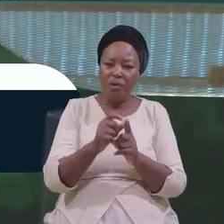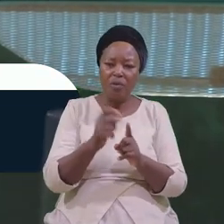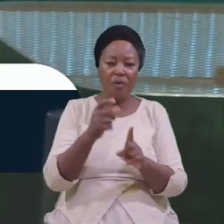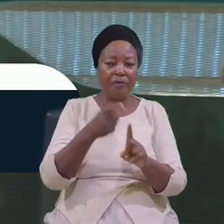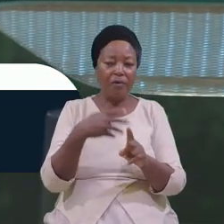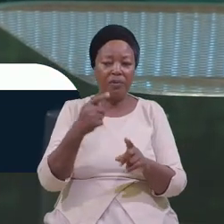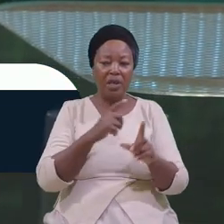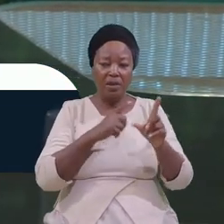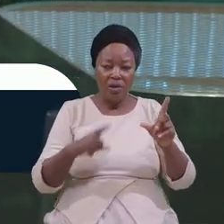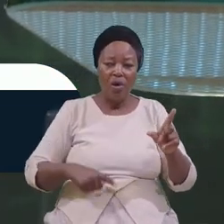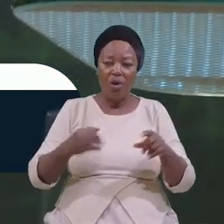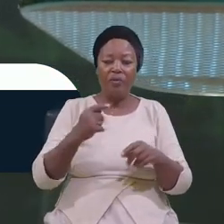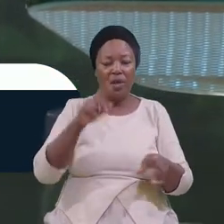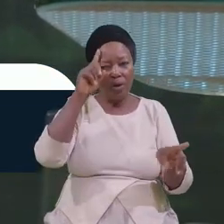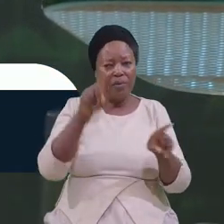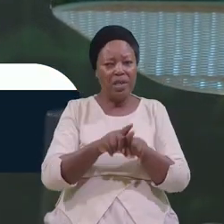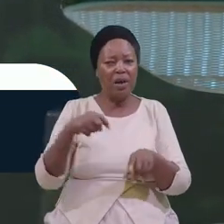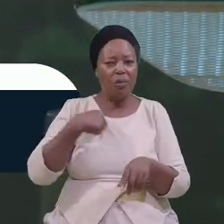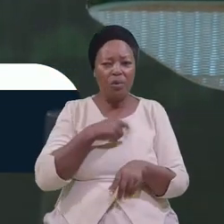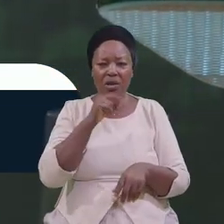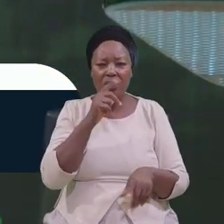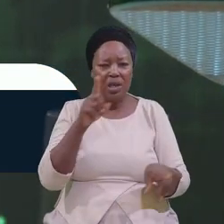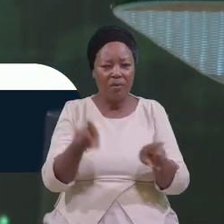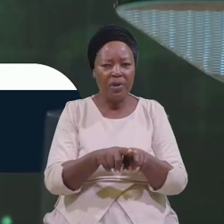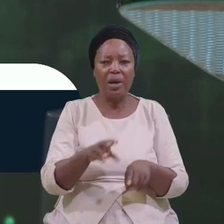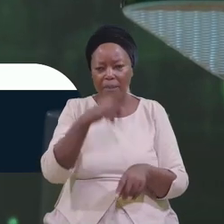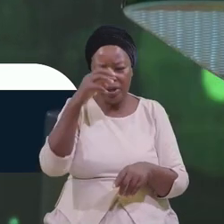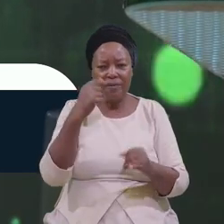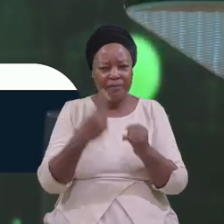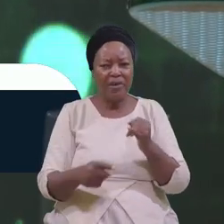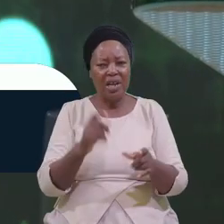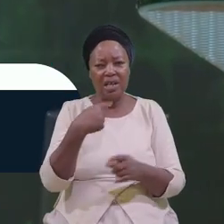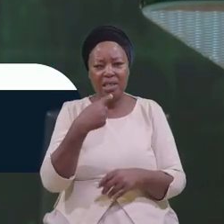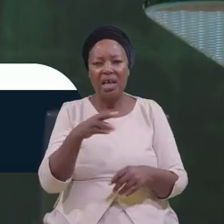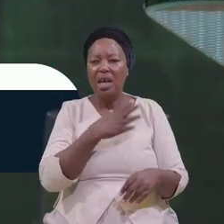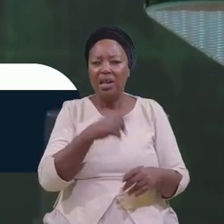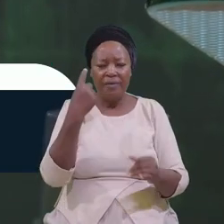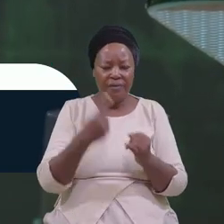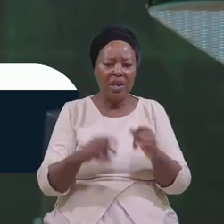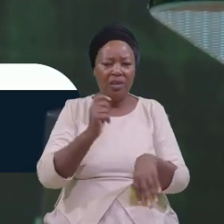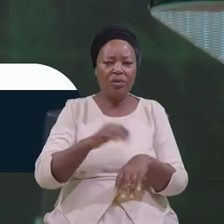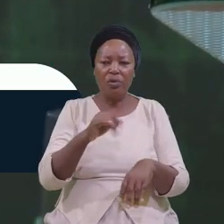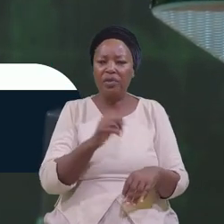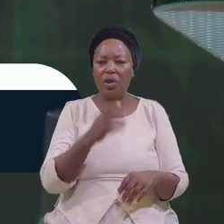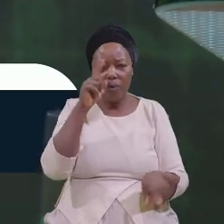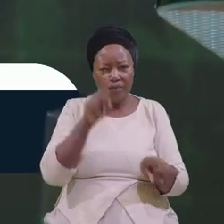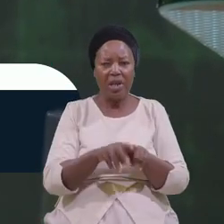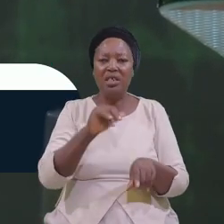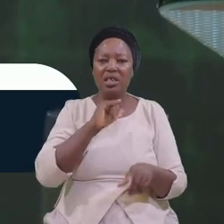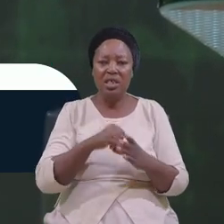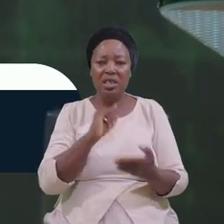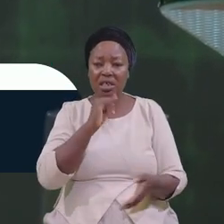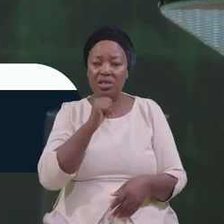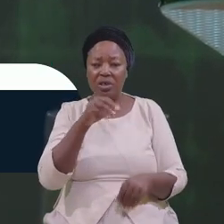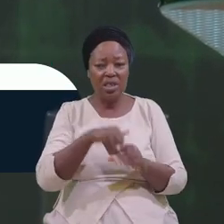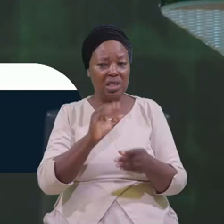covenant. The final say and the final terms of the covenant is not in our hand. It is in his hand. And